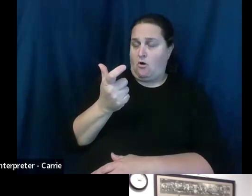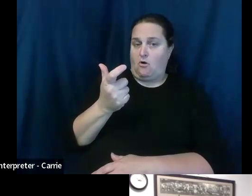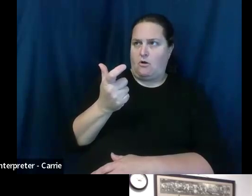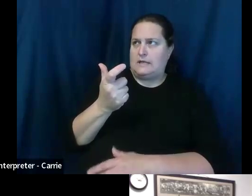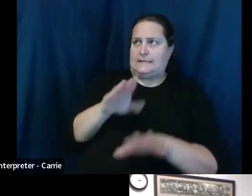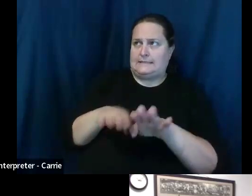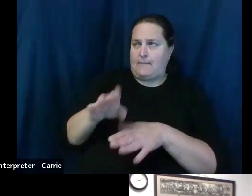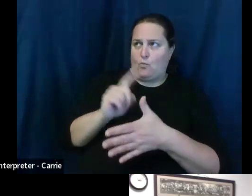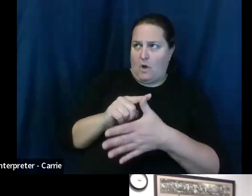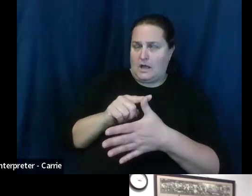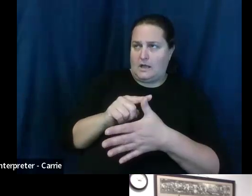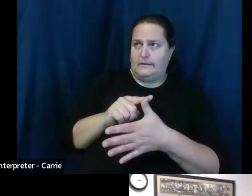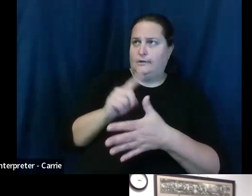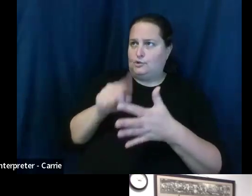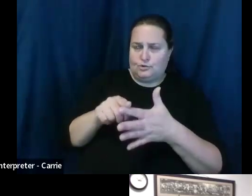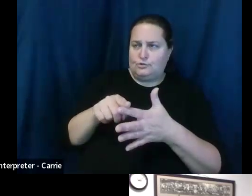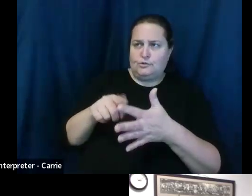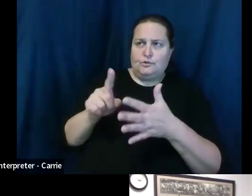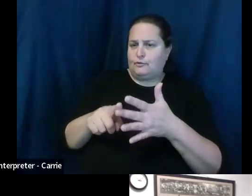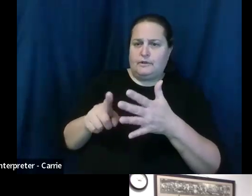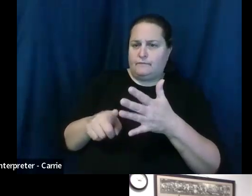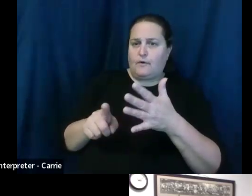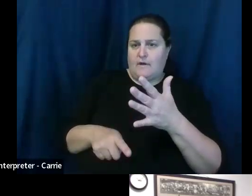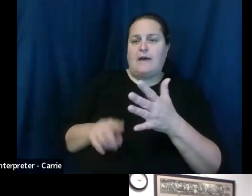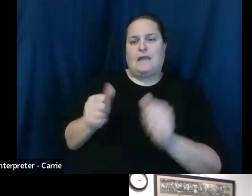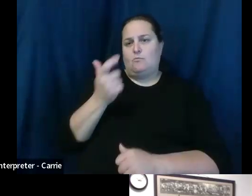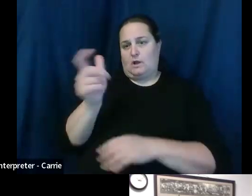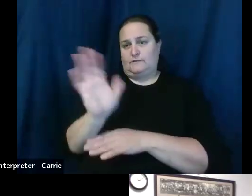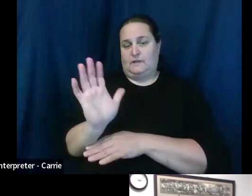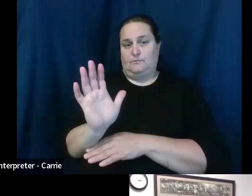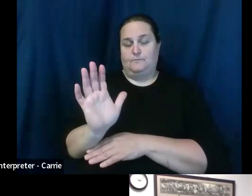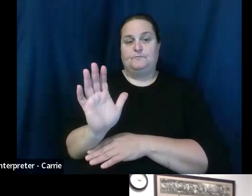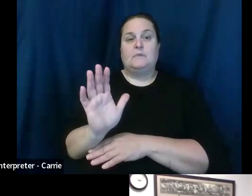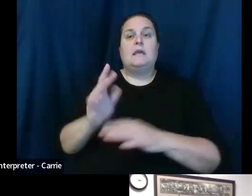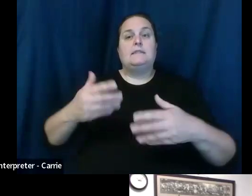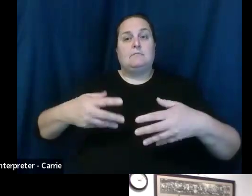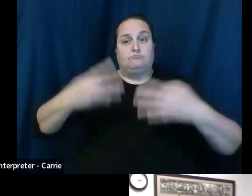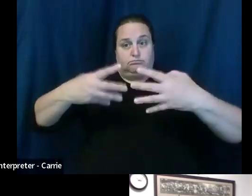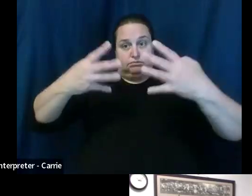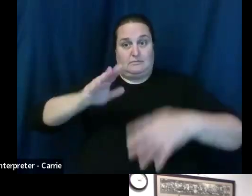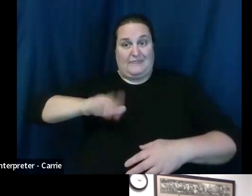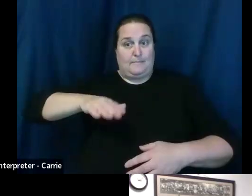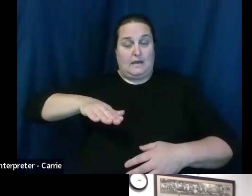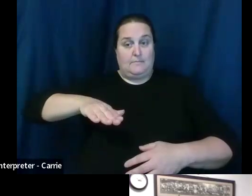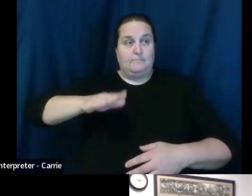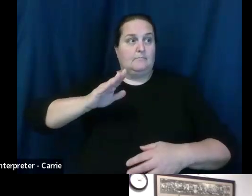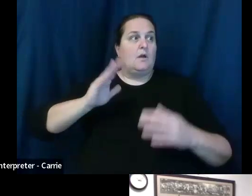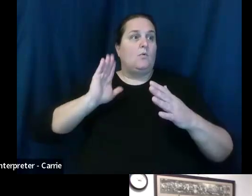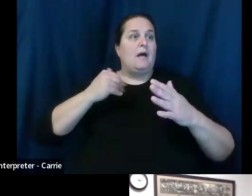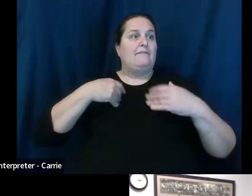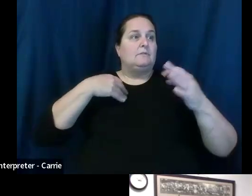is all about, or what any of the steps are about. So if you scroll to the bottom, you'll see the instructions for using step